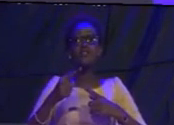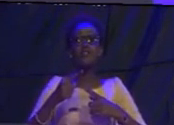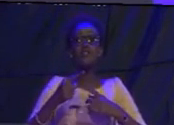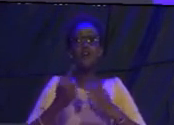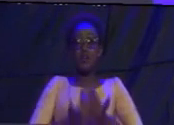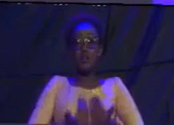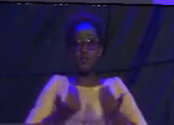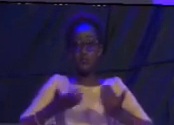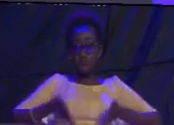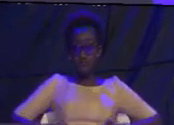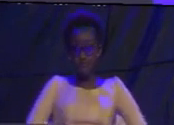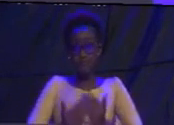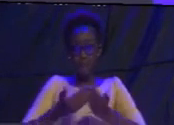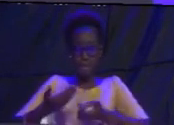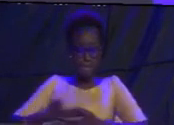forward.